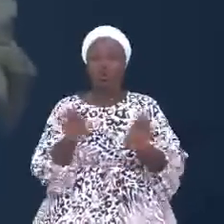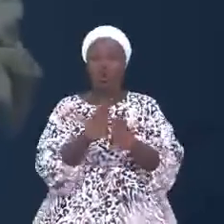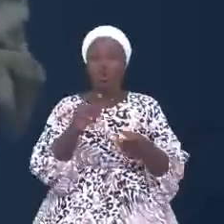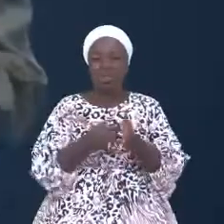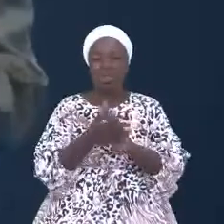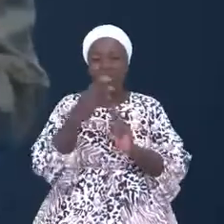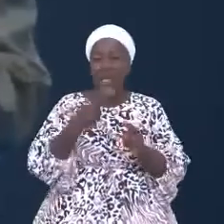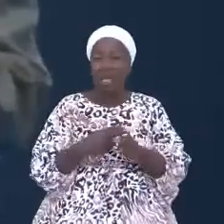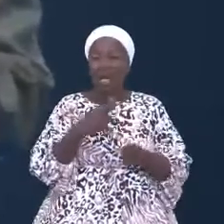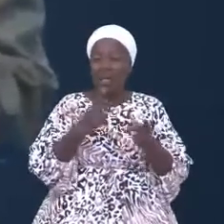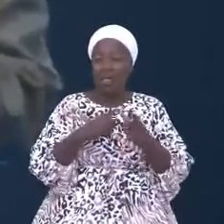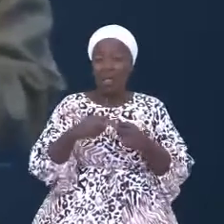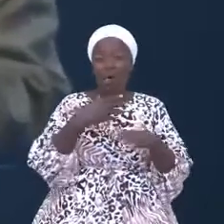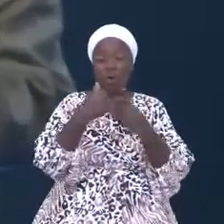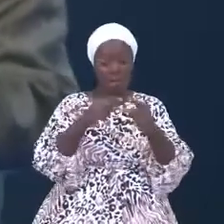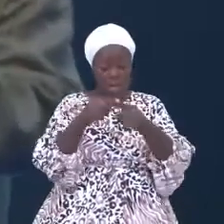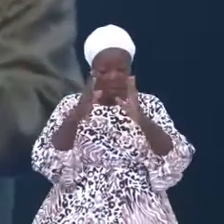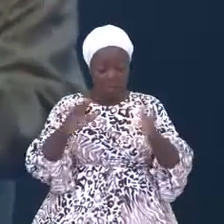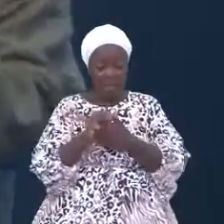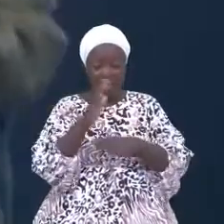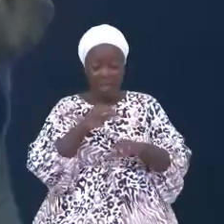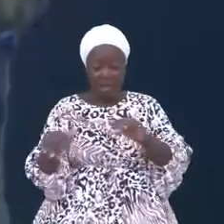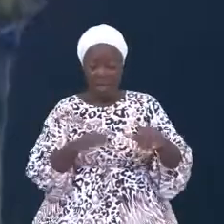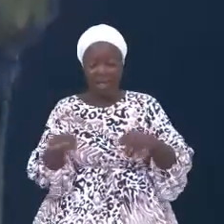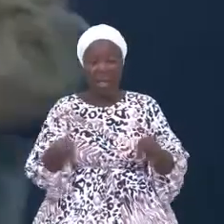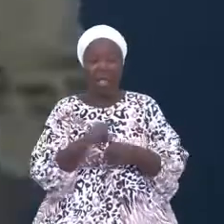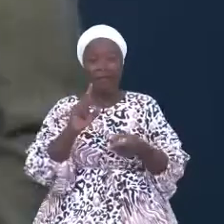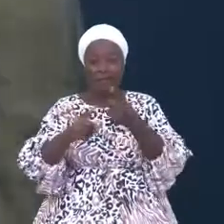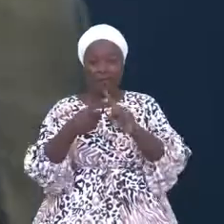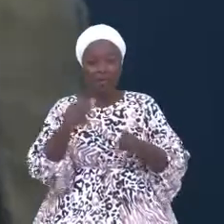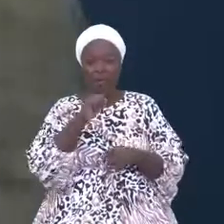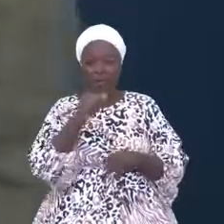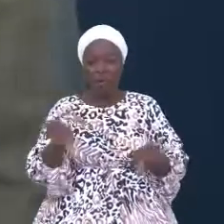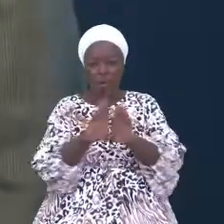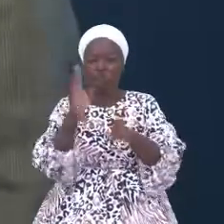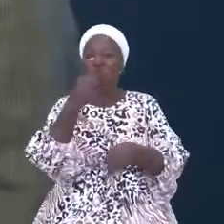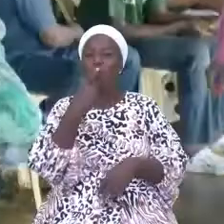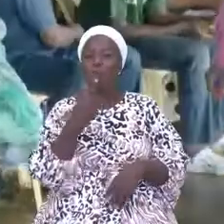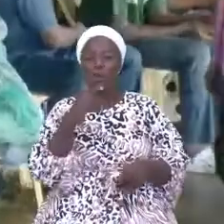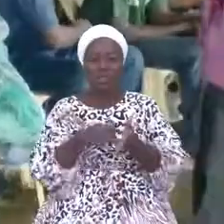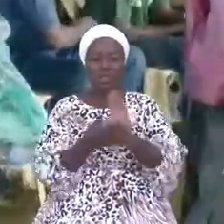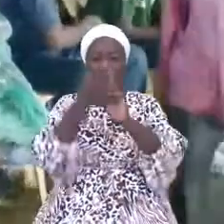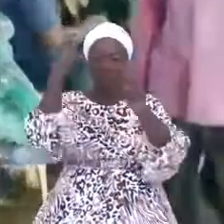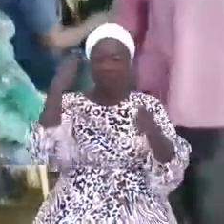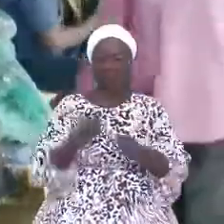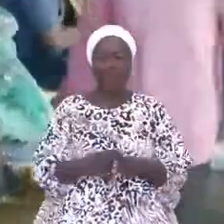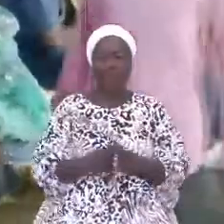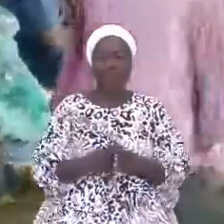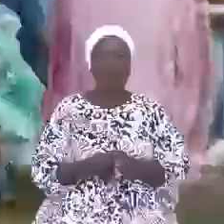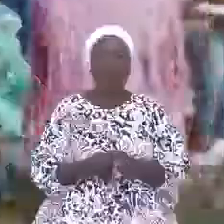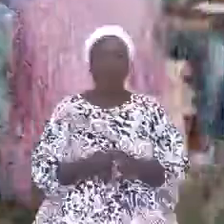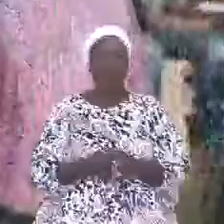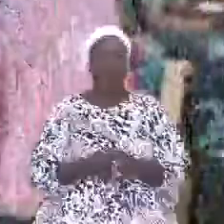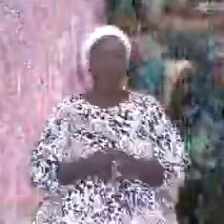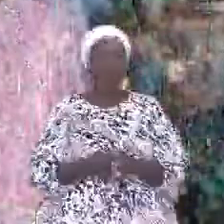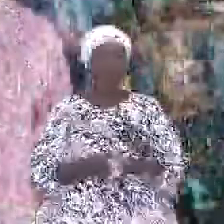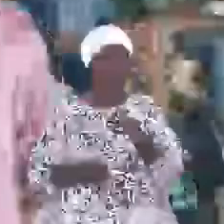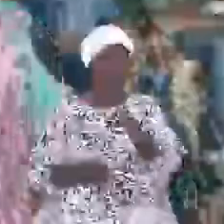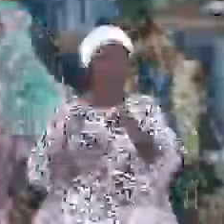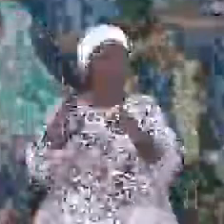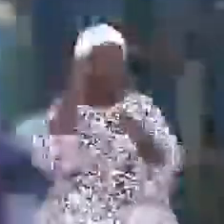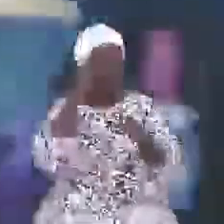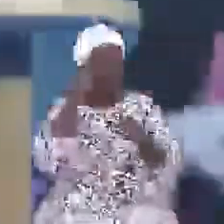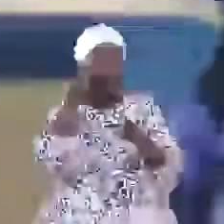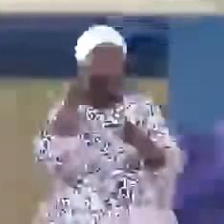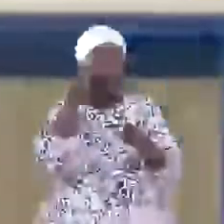Enemies that are acting like friend will not shut you up." You know, they